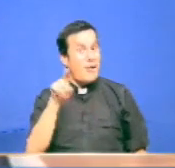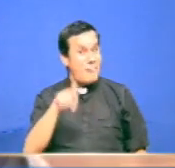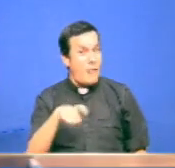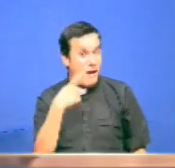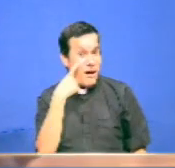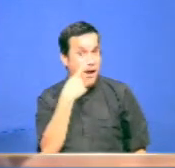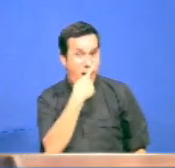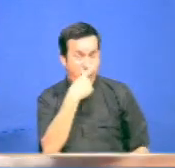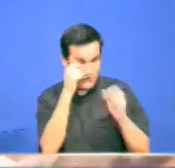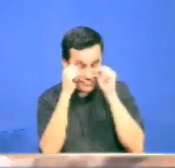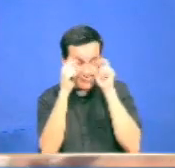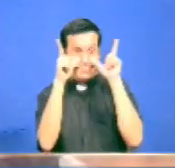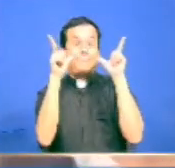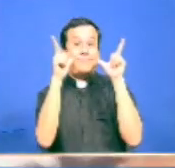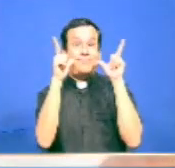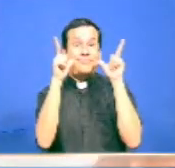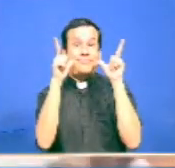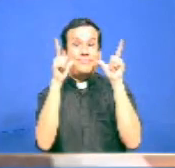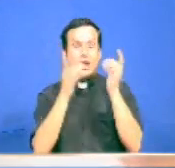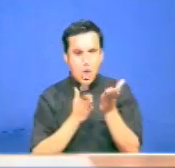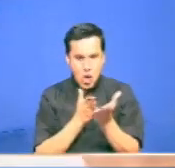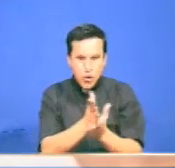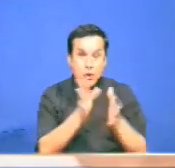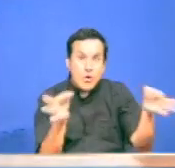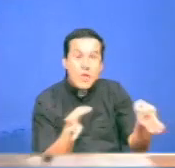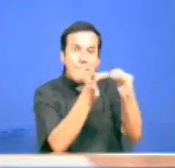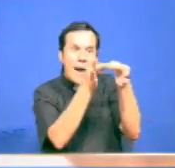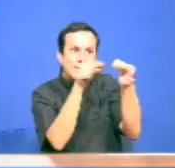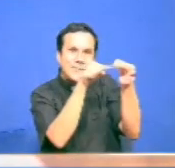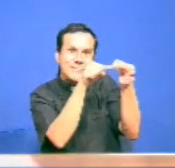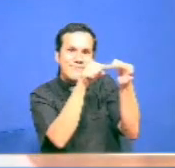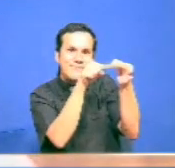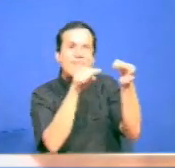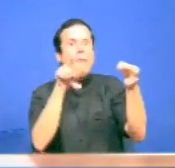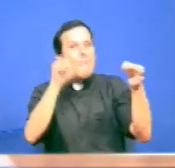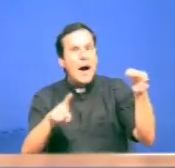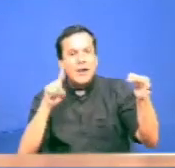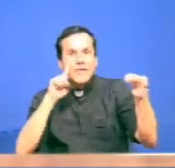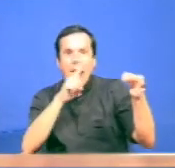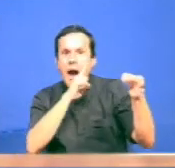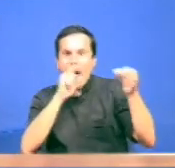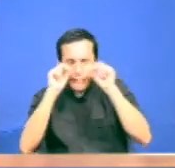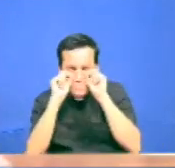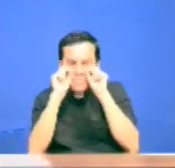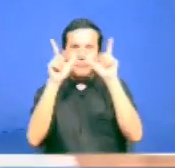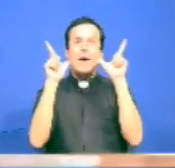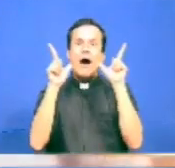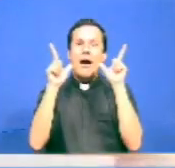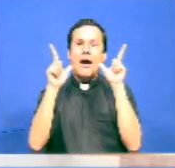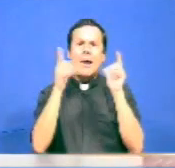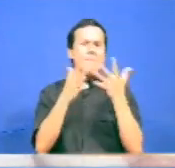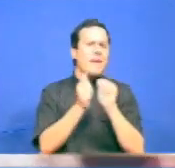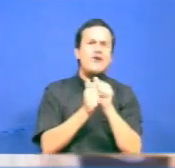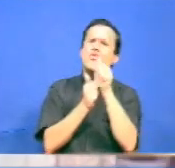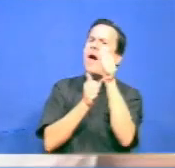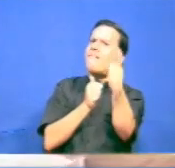by the breaking of bread today, by this Eucharist we share, though you are far and I am here, though you are watching